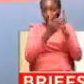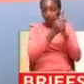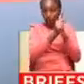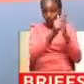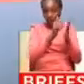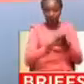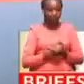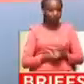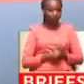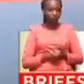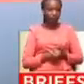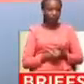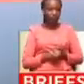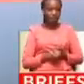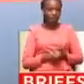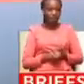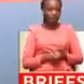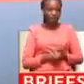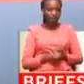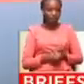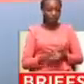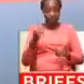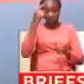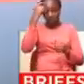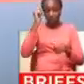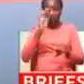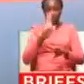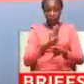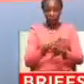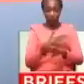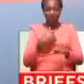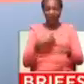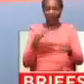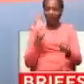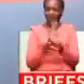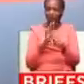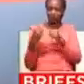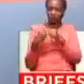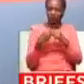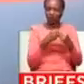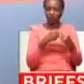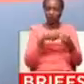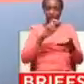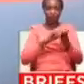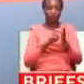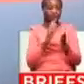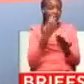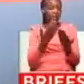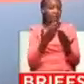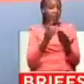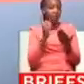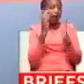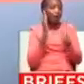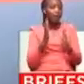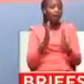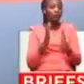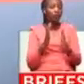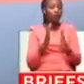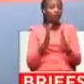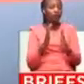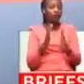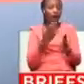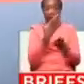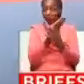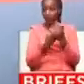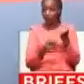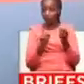succeeding. Because naturally, the music industry is very competitive. So one guy might not want the other guy to really do well. So in order